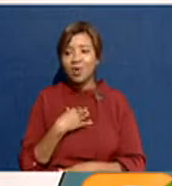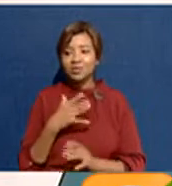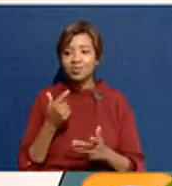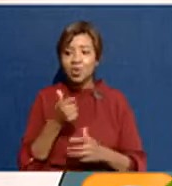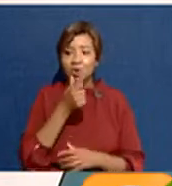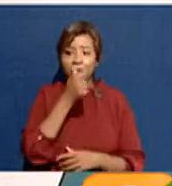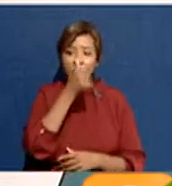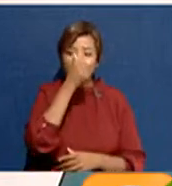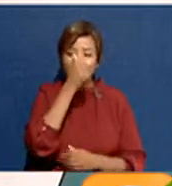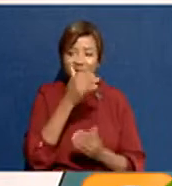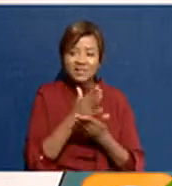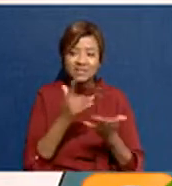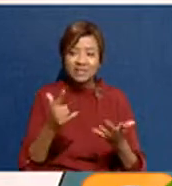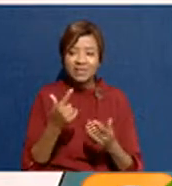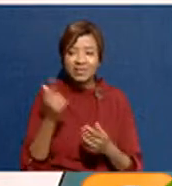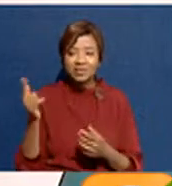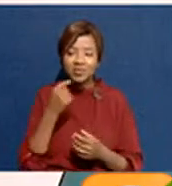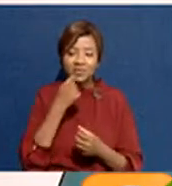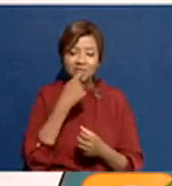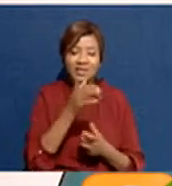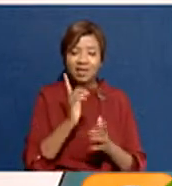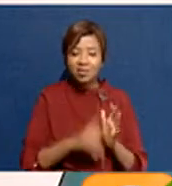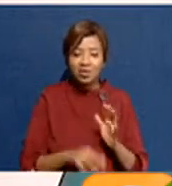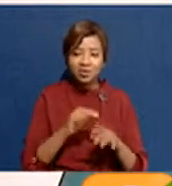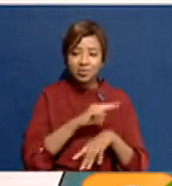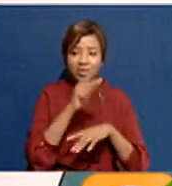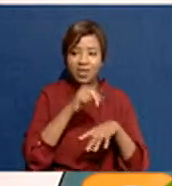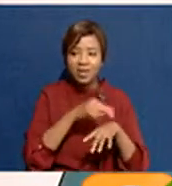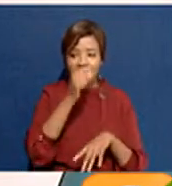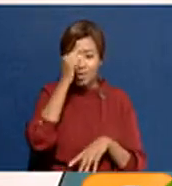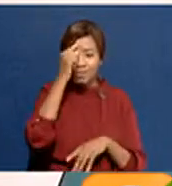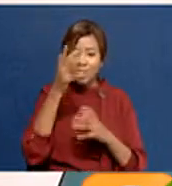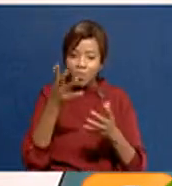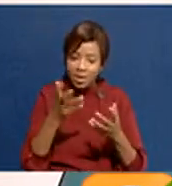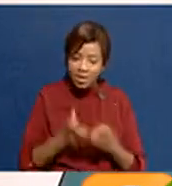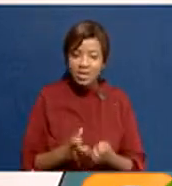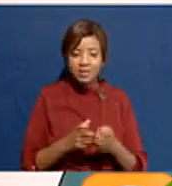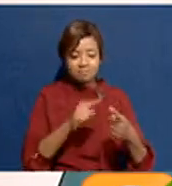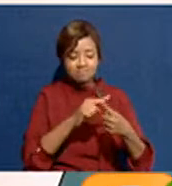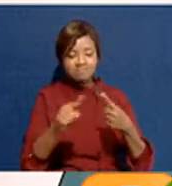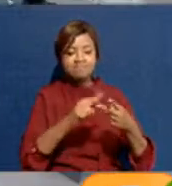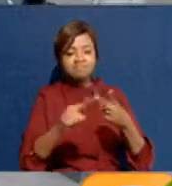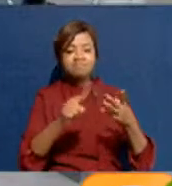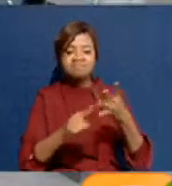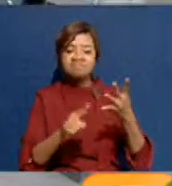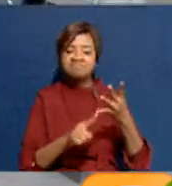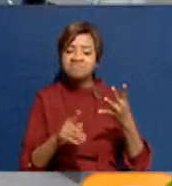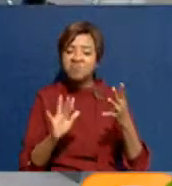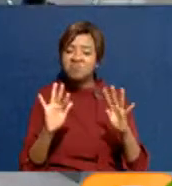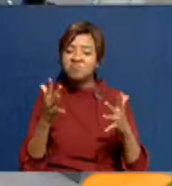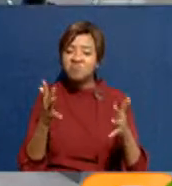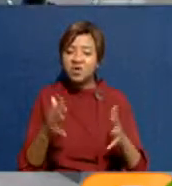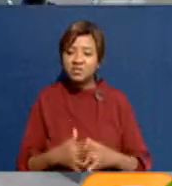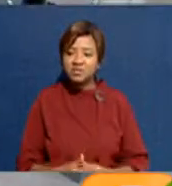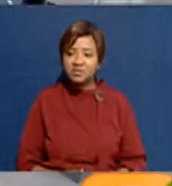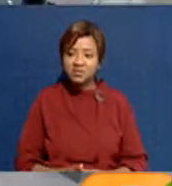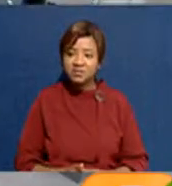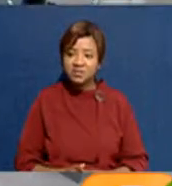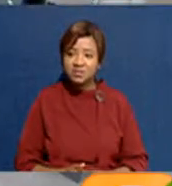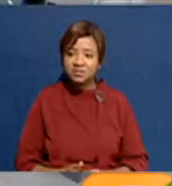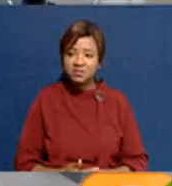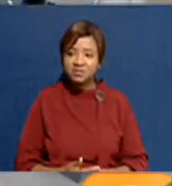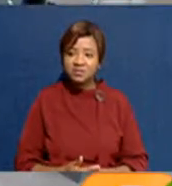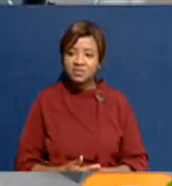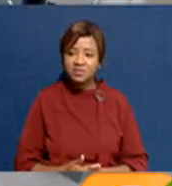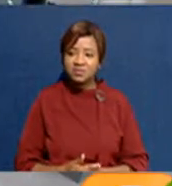government and say, we need ABCD on the ground to have things working, what would that look like? Thank you very much. I like the other doctors are